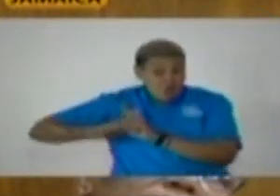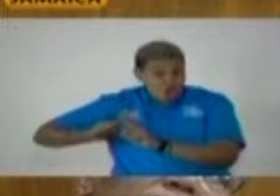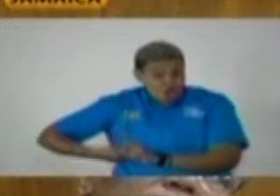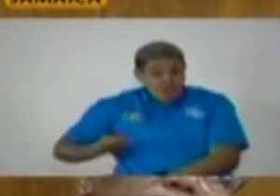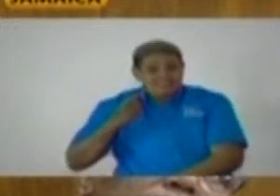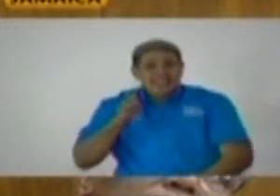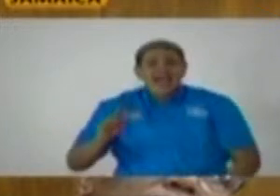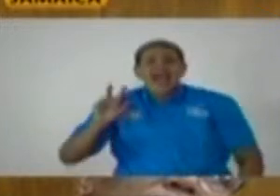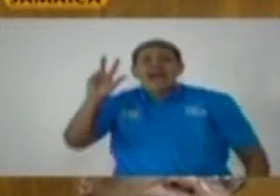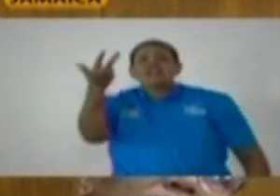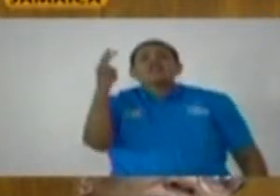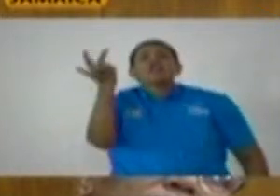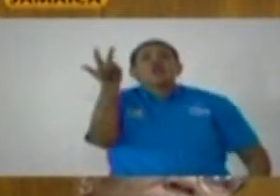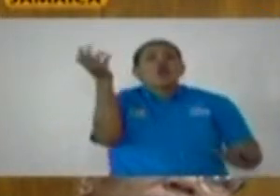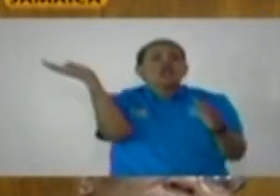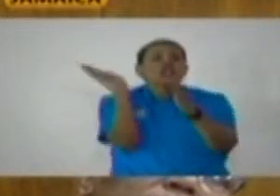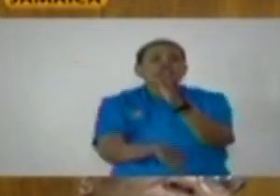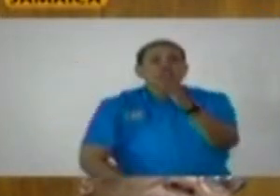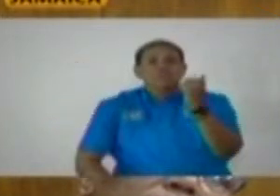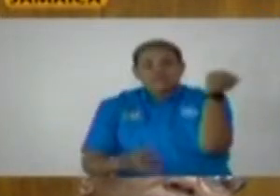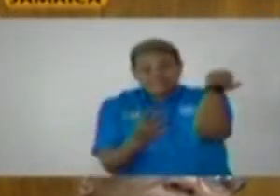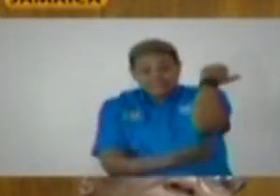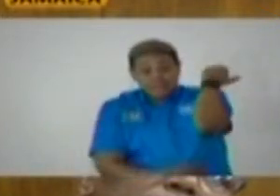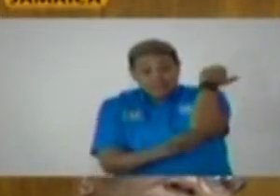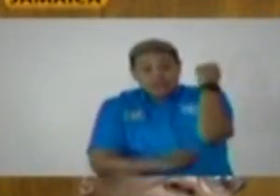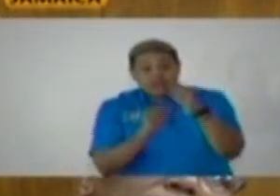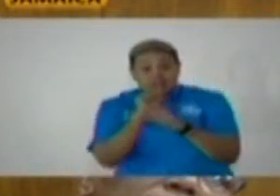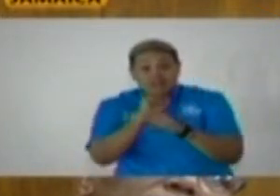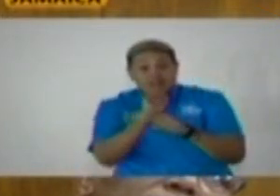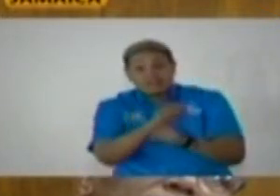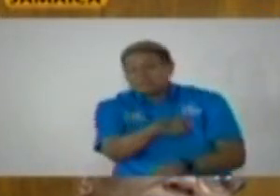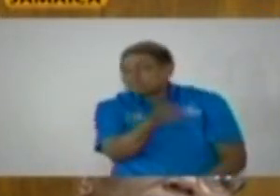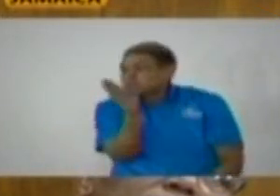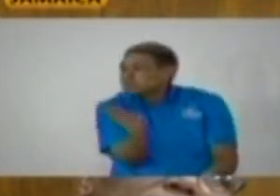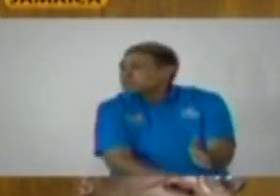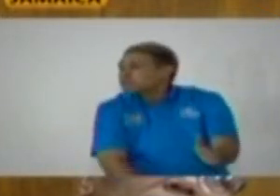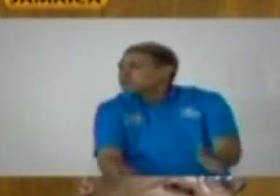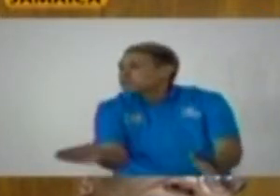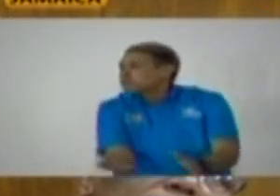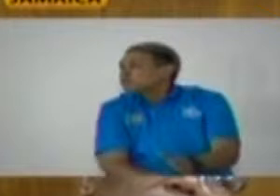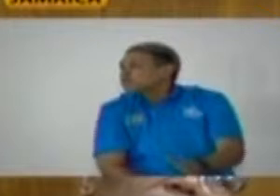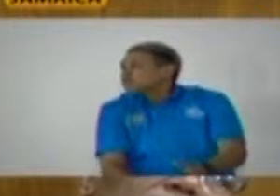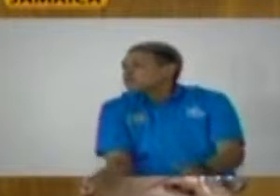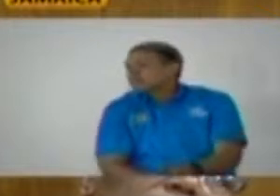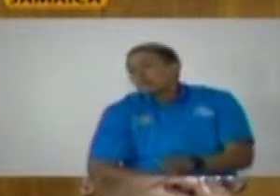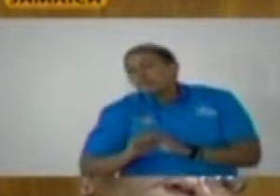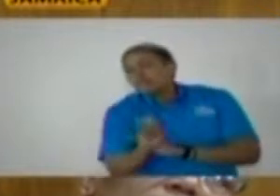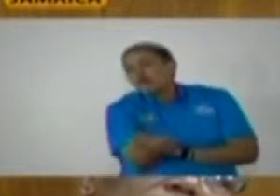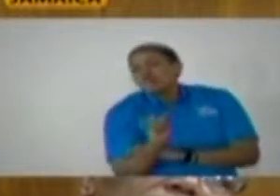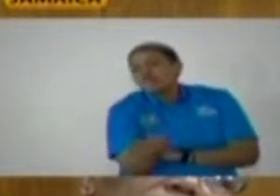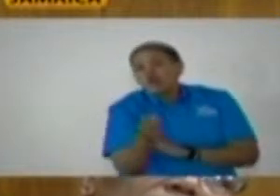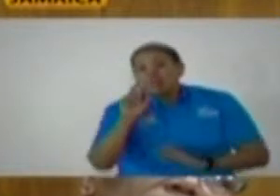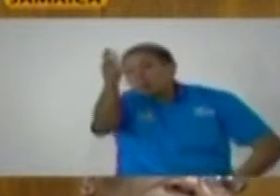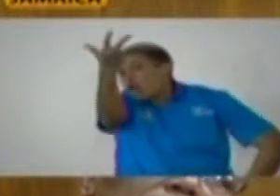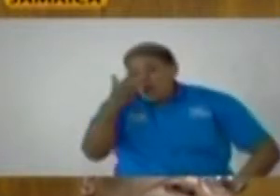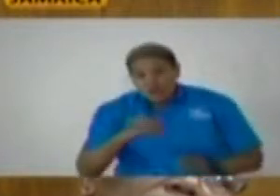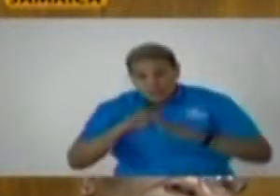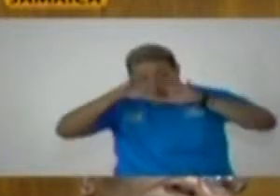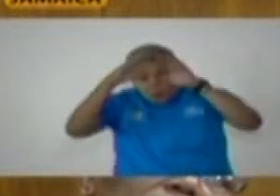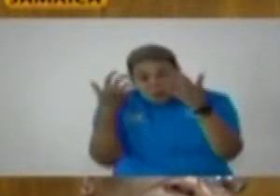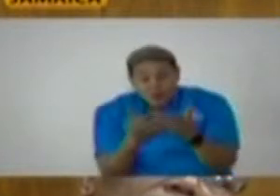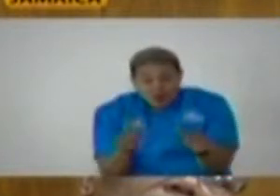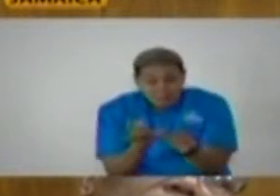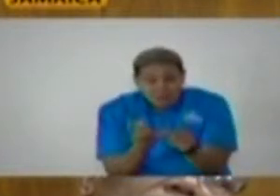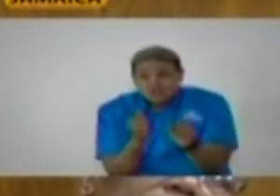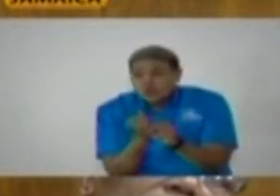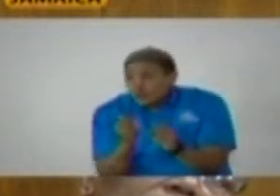as the third cheapest source of labor among 20 Caribbean and Latin American countries, measured by wage